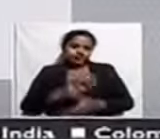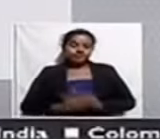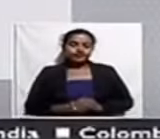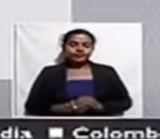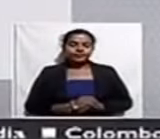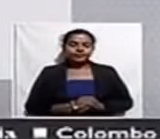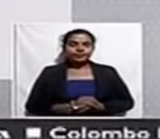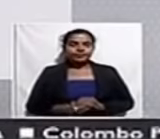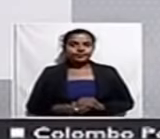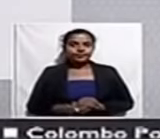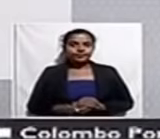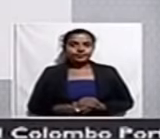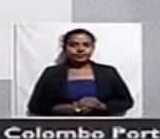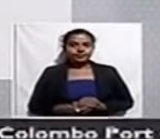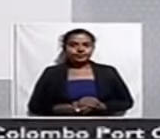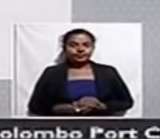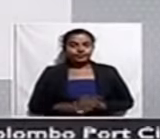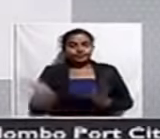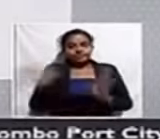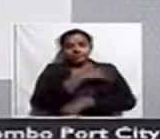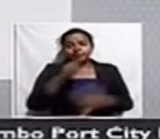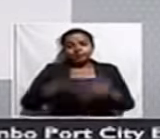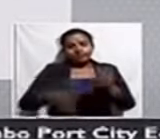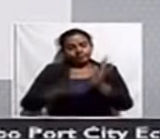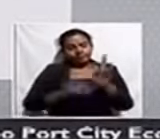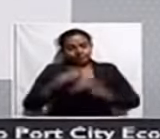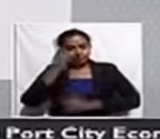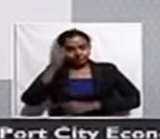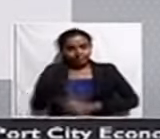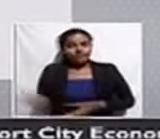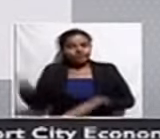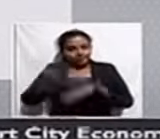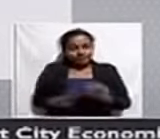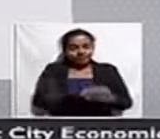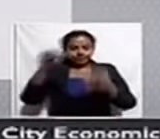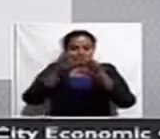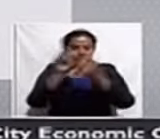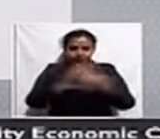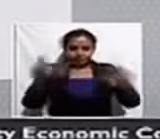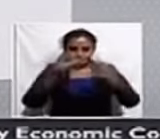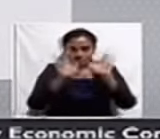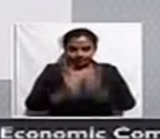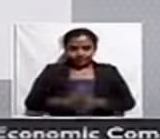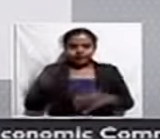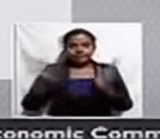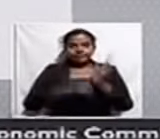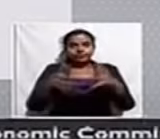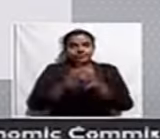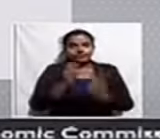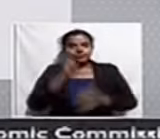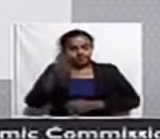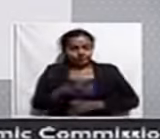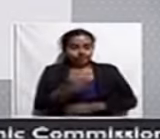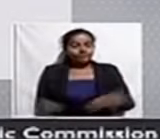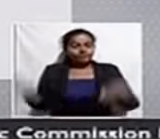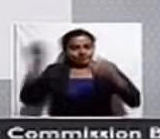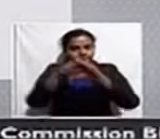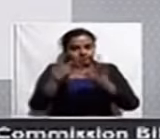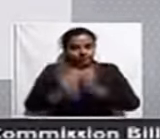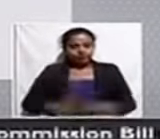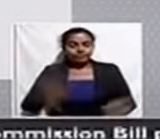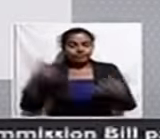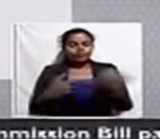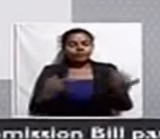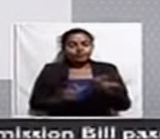Former Secretary Mohan De Silva too was re-elected to the post after Lasantha Vikramasinghe was appointed as the Treasurer. Jayanta Dharmadasa